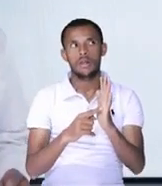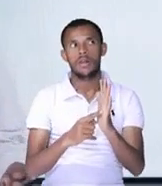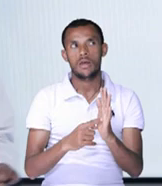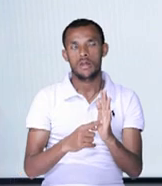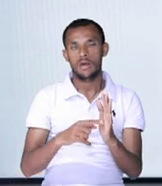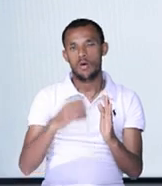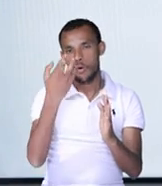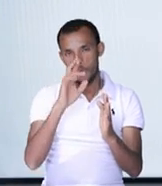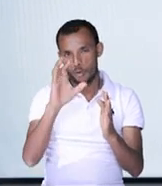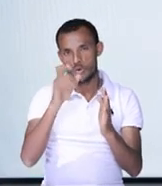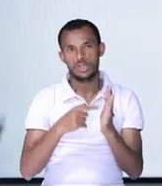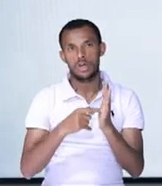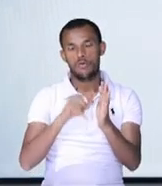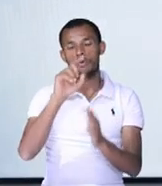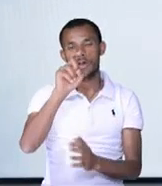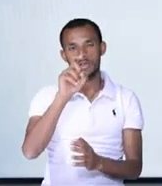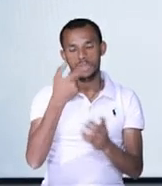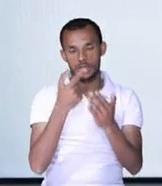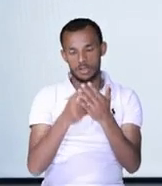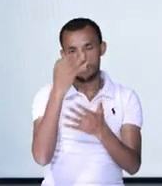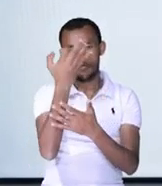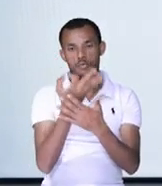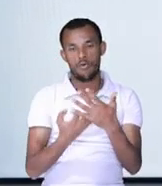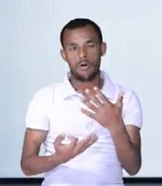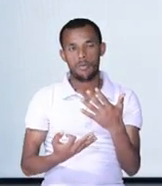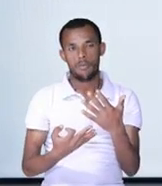or cosine of x, for this form